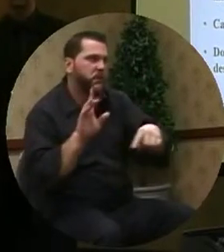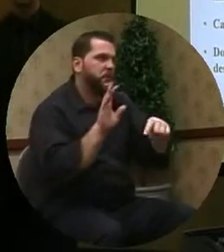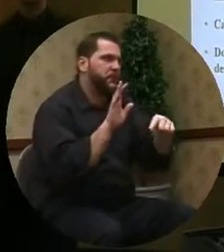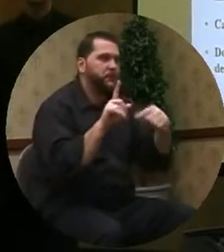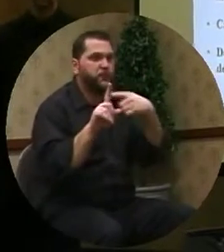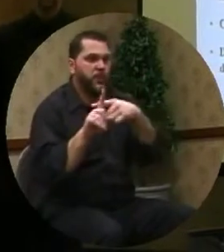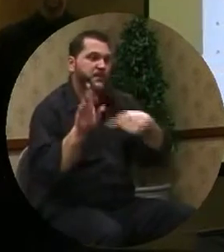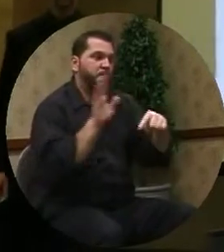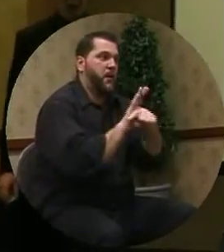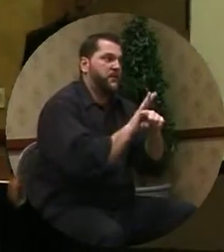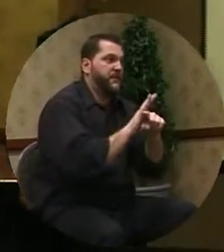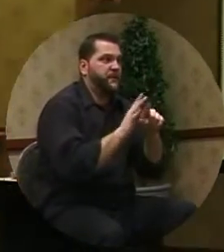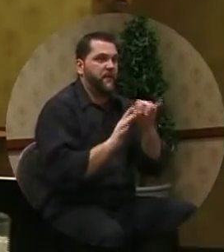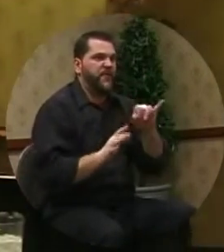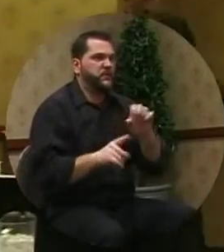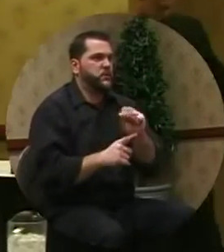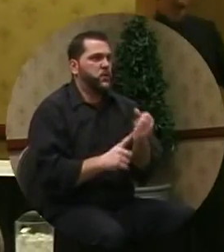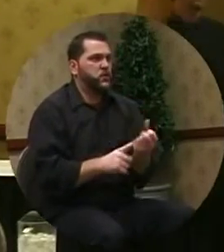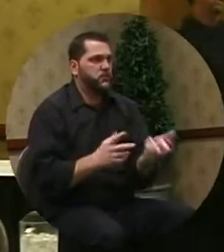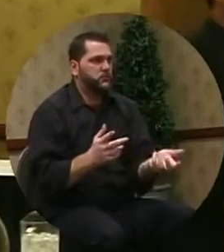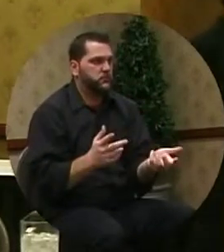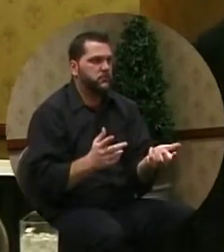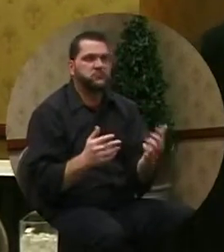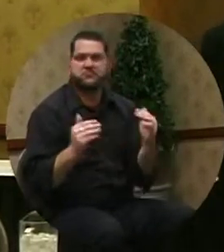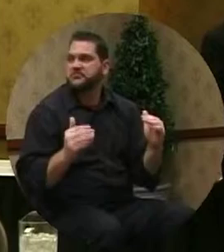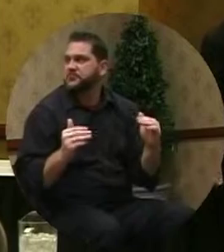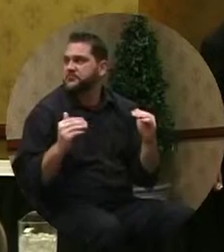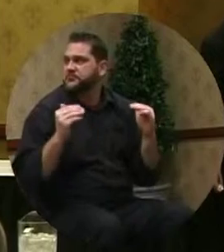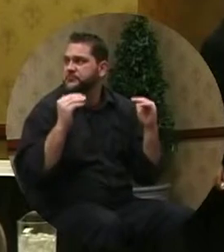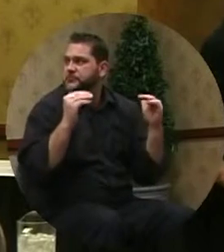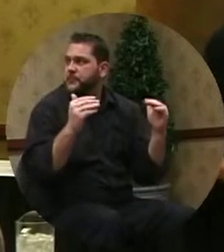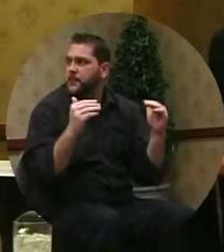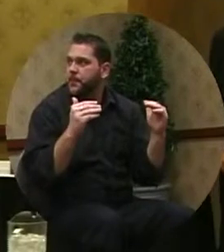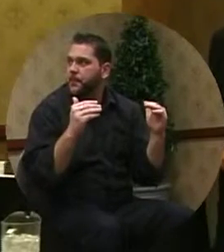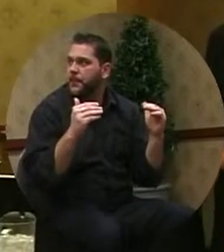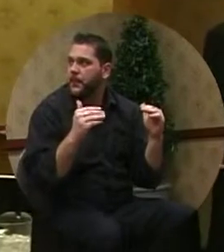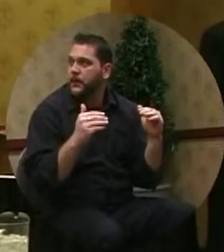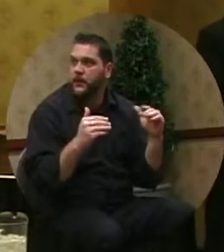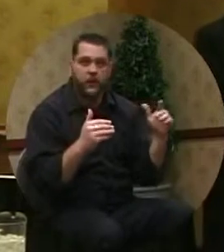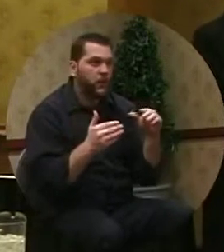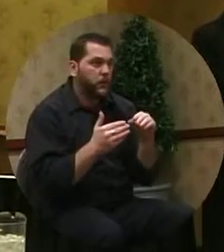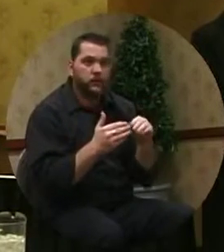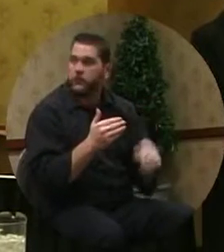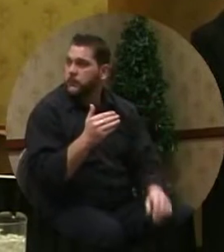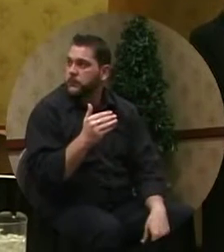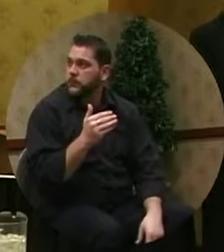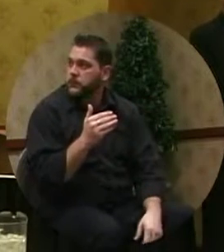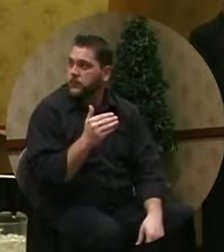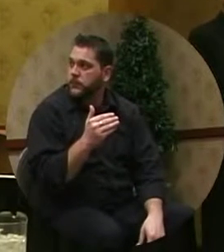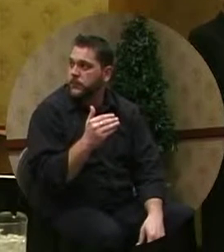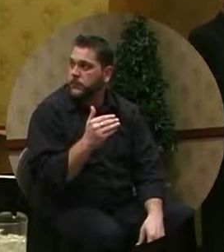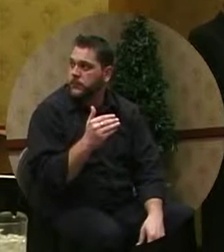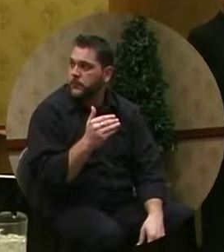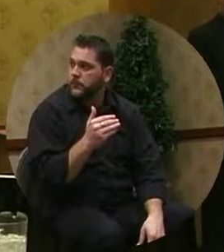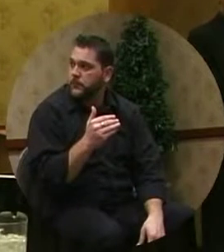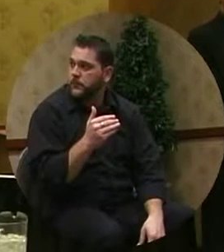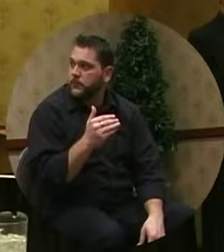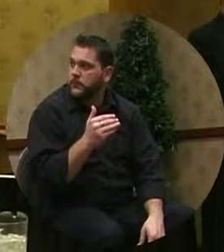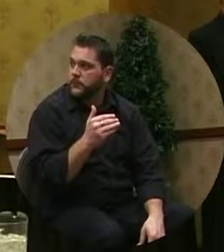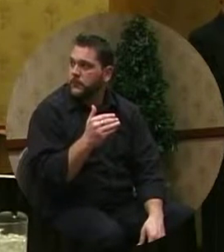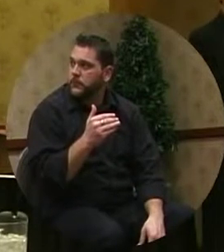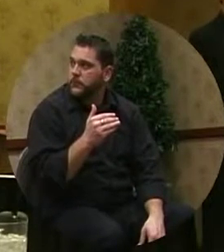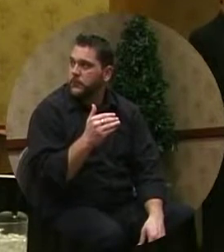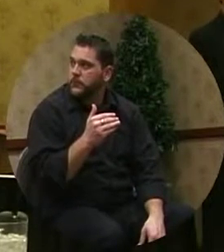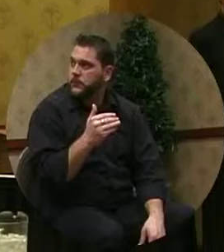question? I can tell you that there are many times I've seen teachers talk about stopping verbal or physical tics of kids